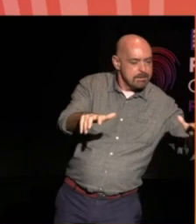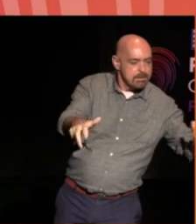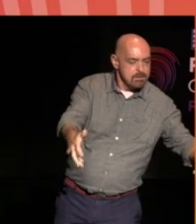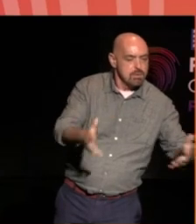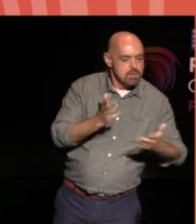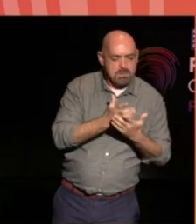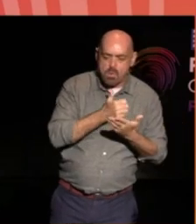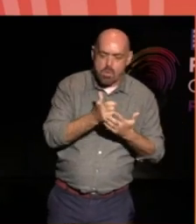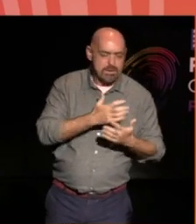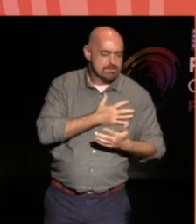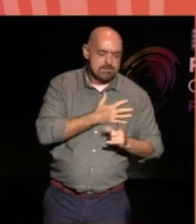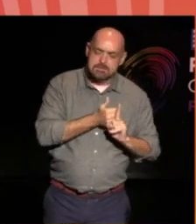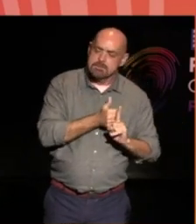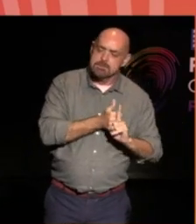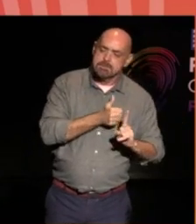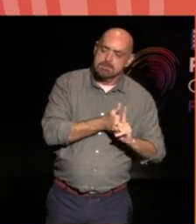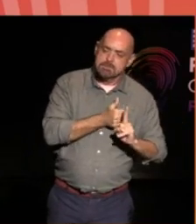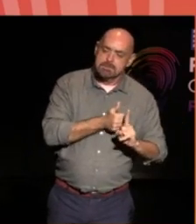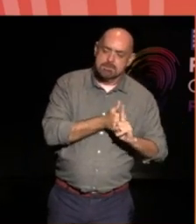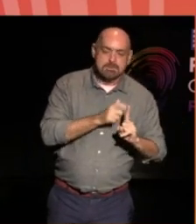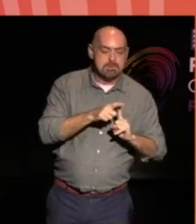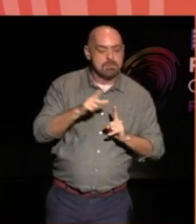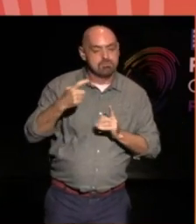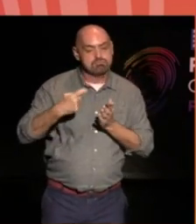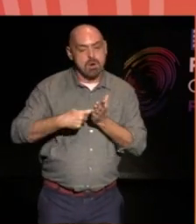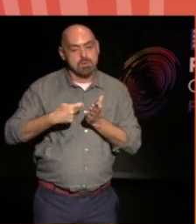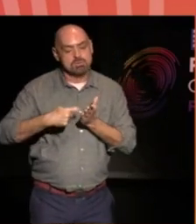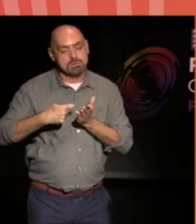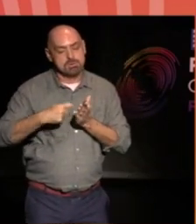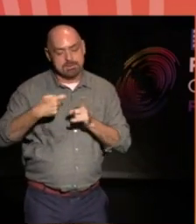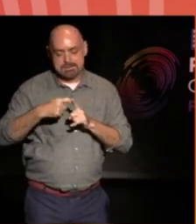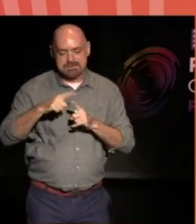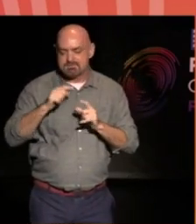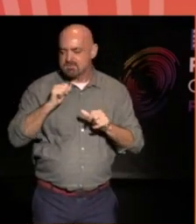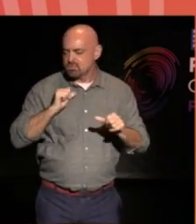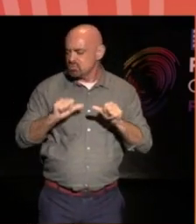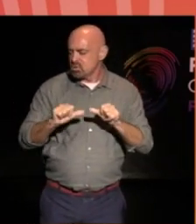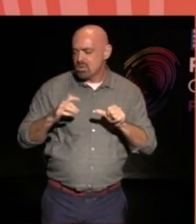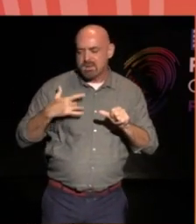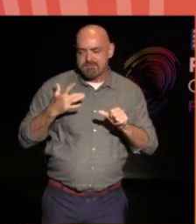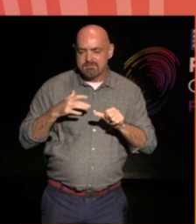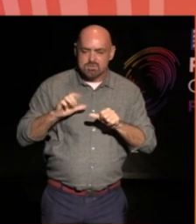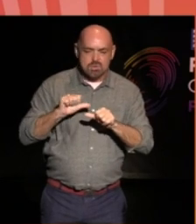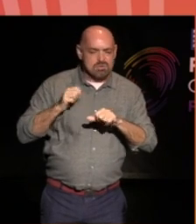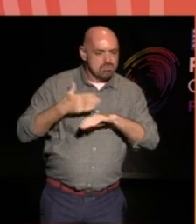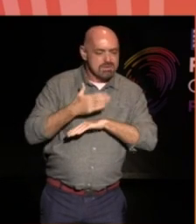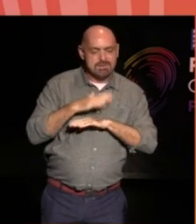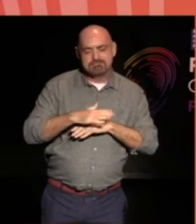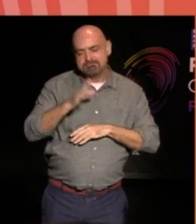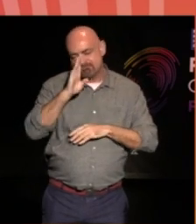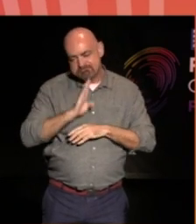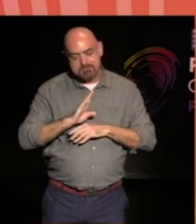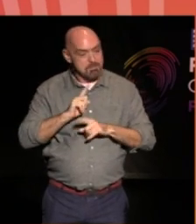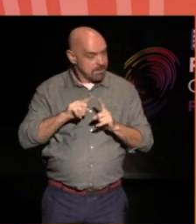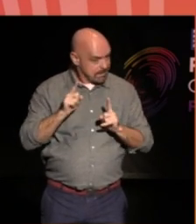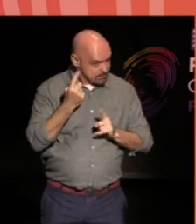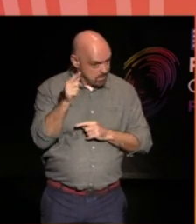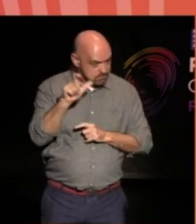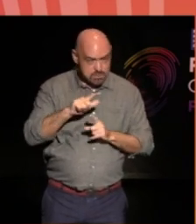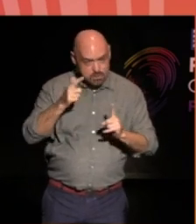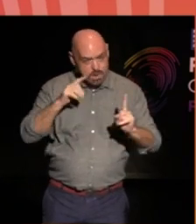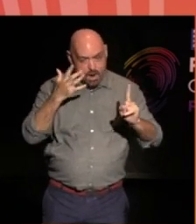hope. And, you know, Robert F. Kennedy was a, you know, it was a short career, sadly, but is he one of the people who